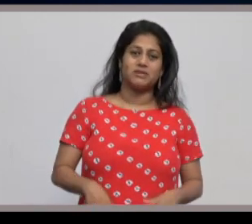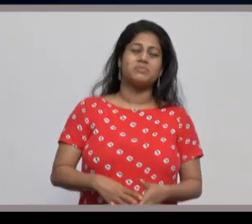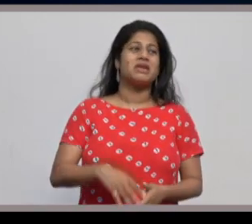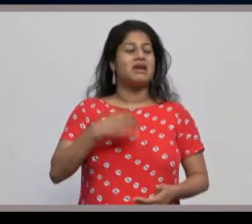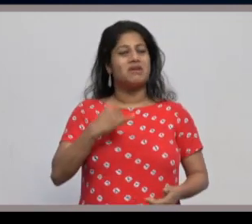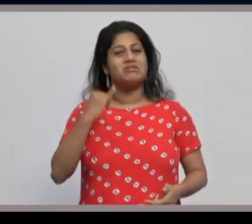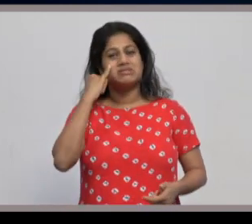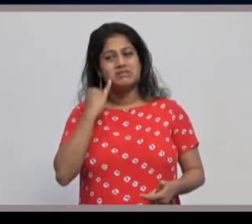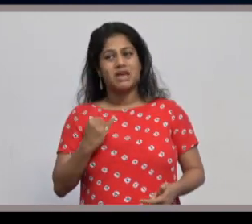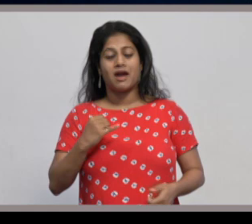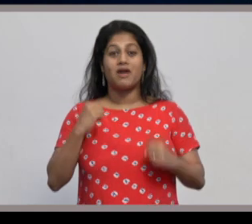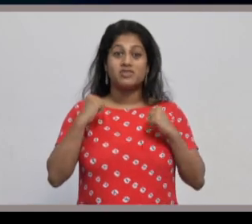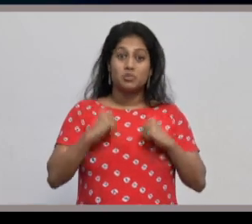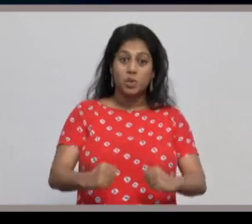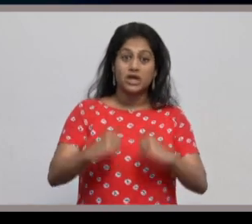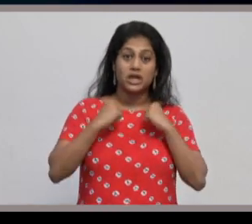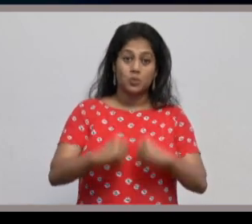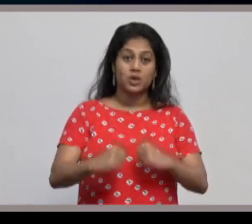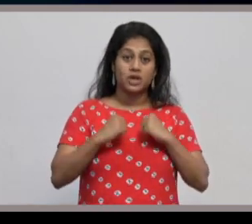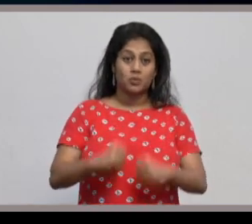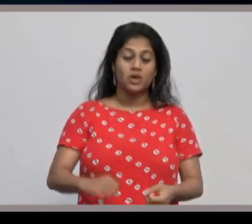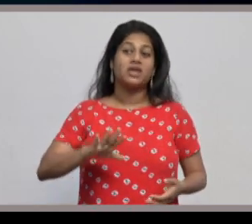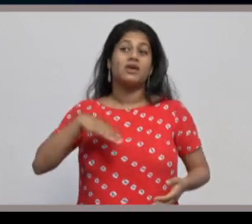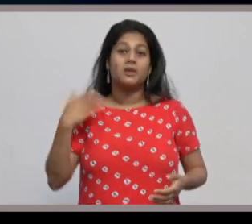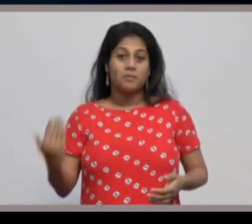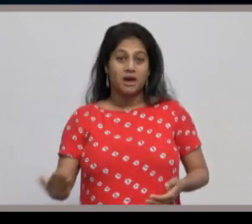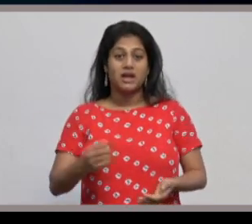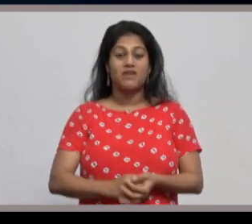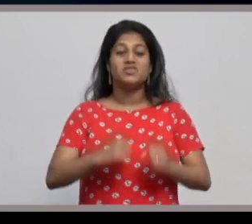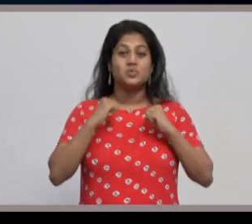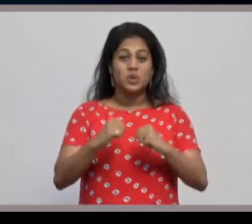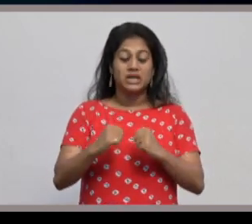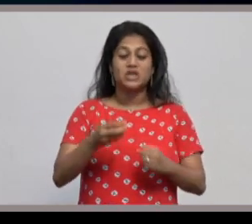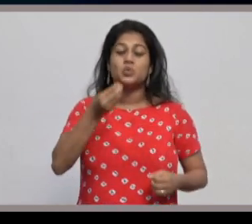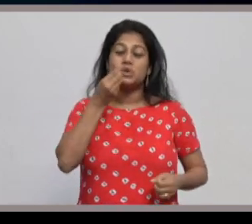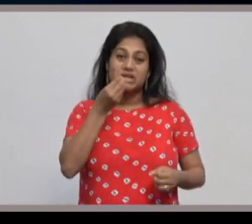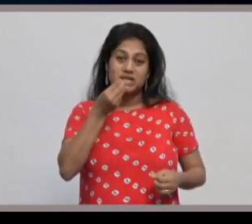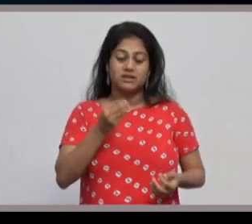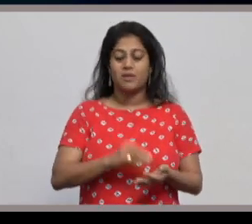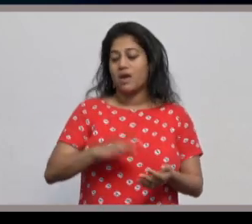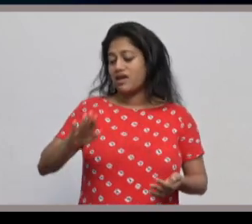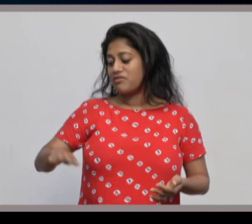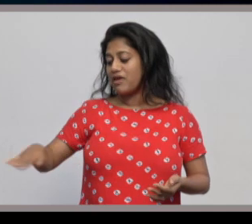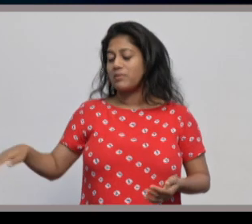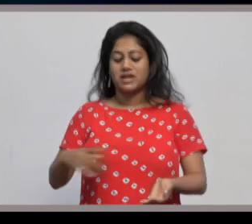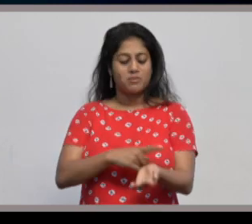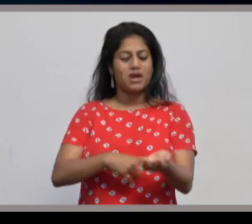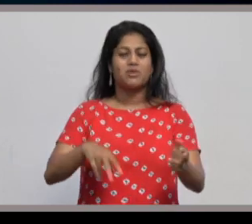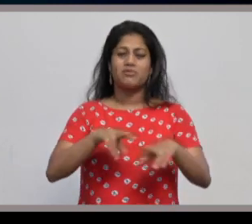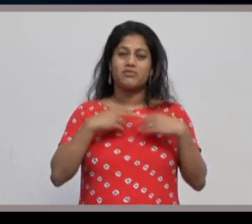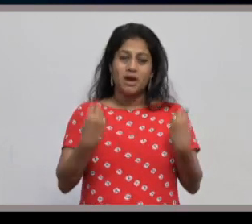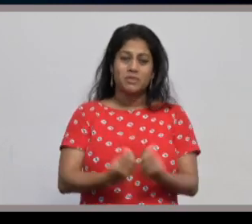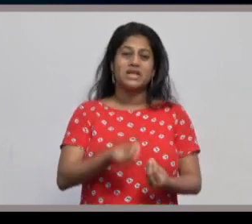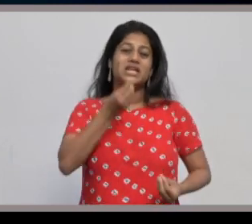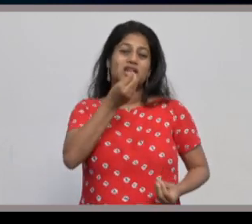still remember a day when I bought 10 kg of rations rice and was riding a bicycle with a bag of rice tied